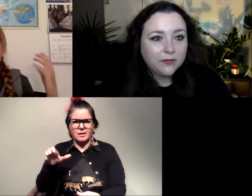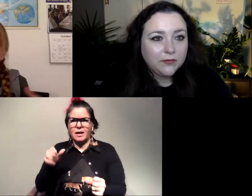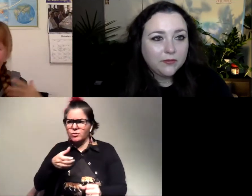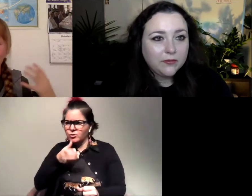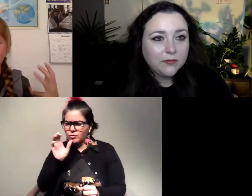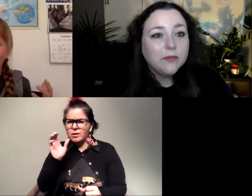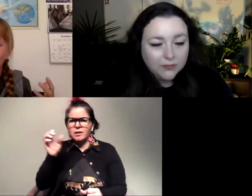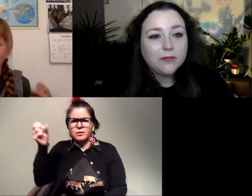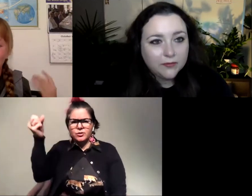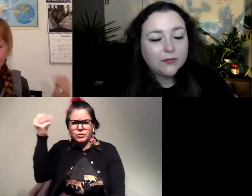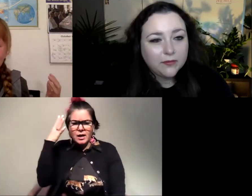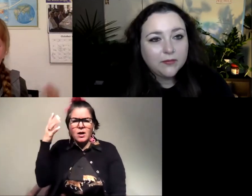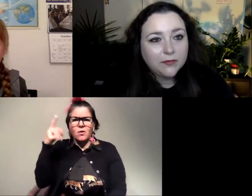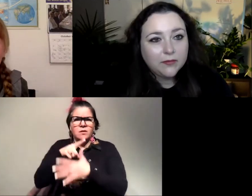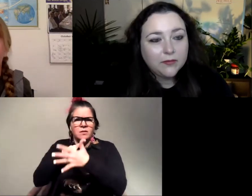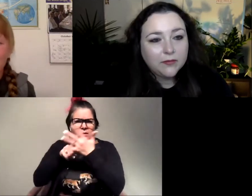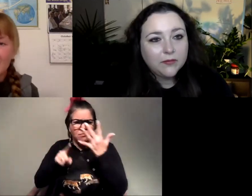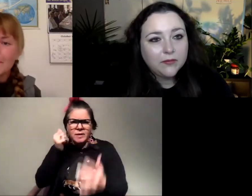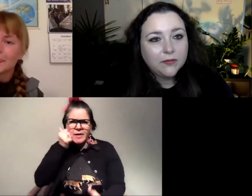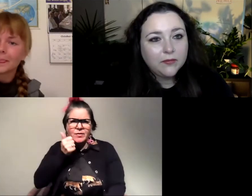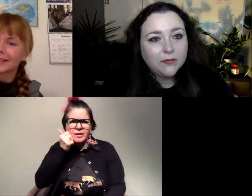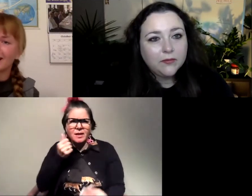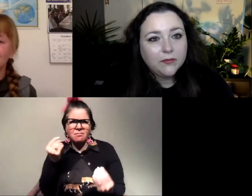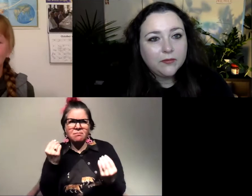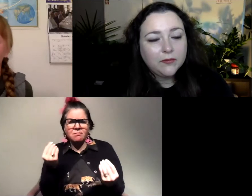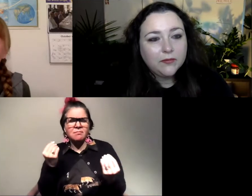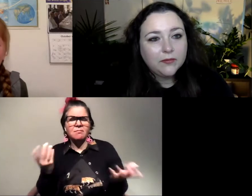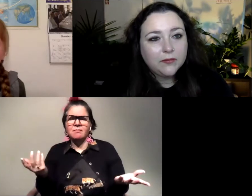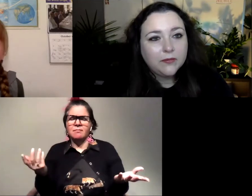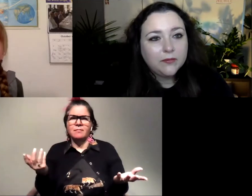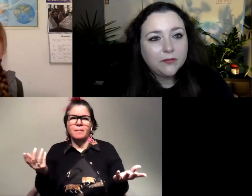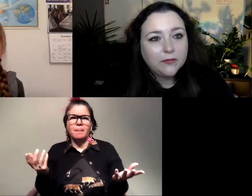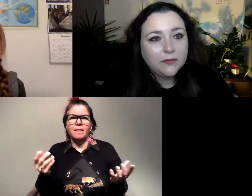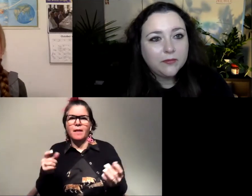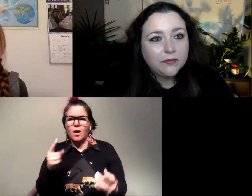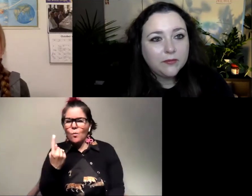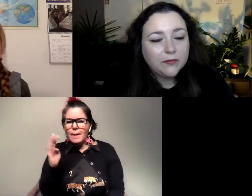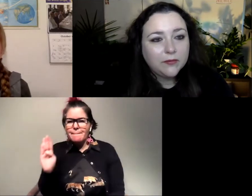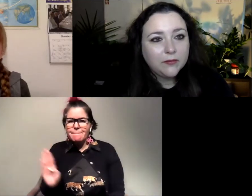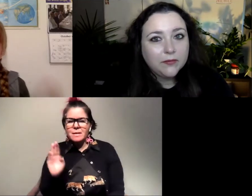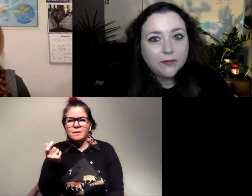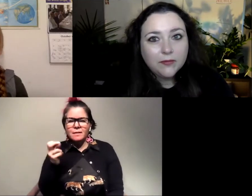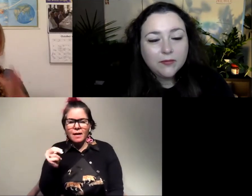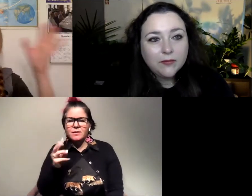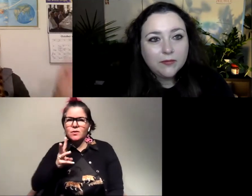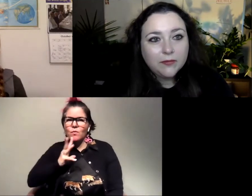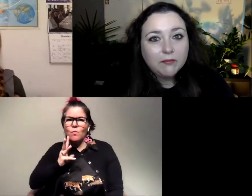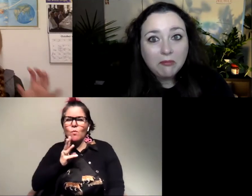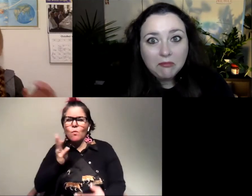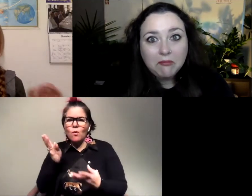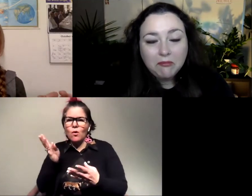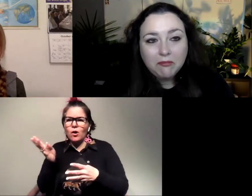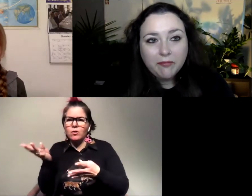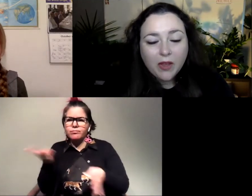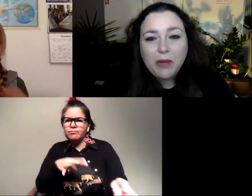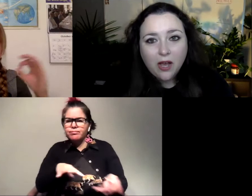and take showers and all of that every single day. It's like, I think 1 billion gallons of water passes through New York City every